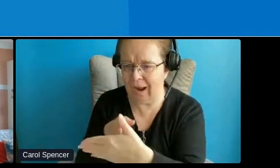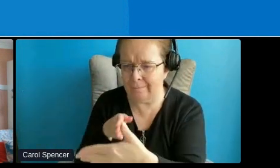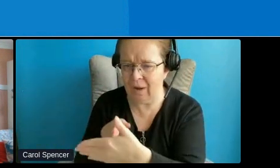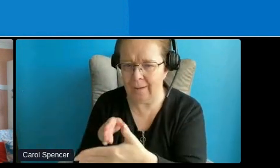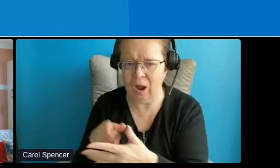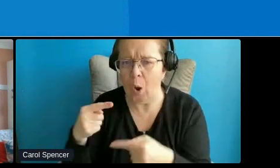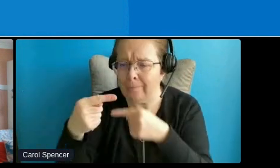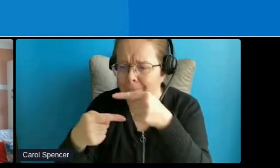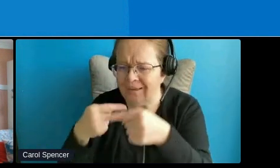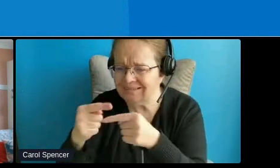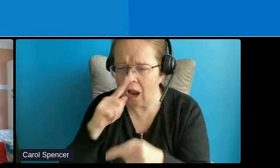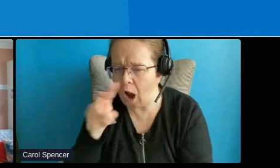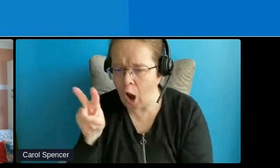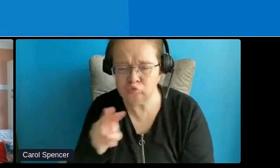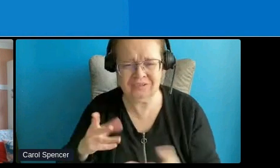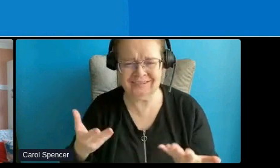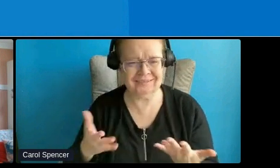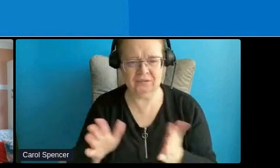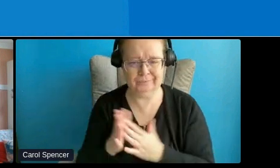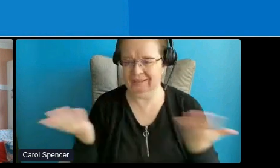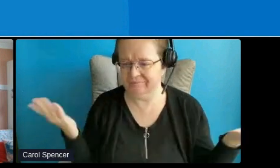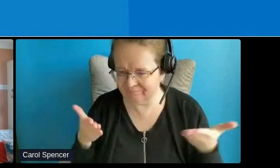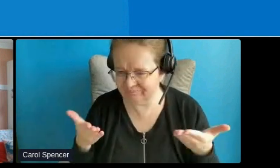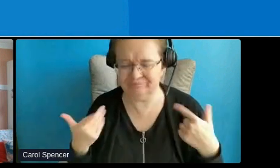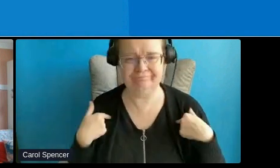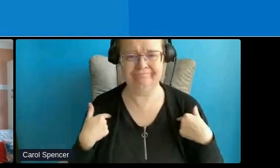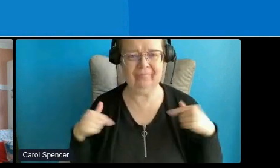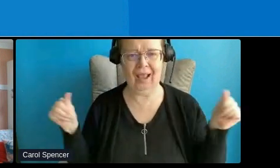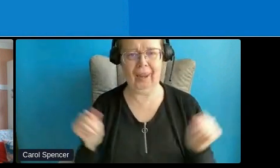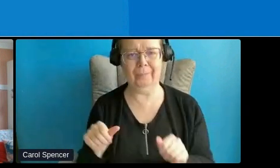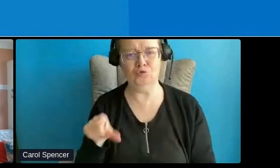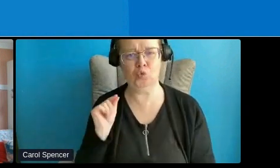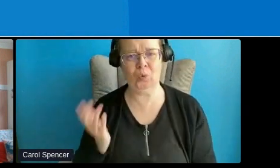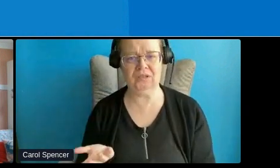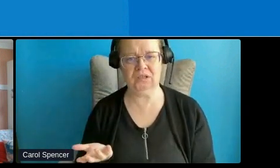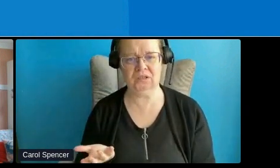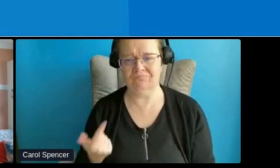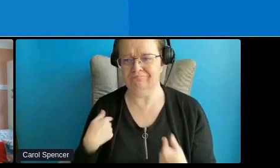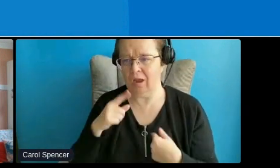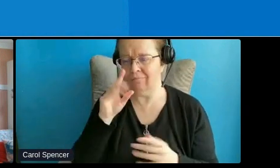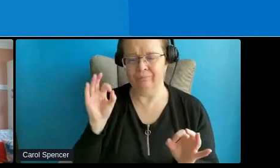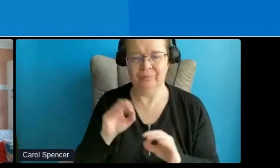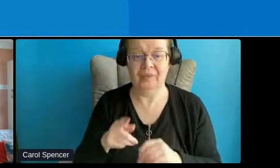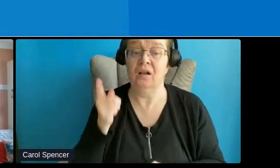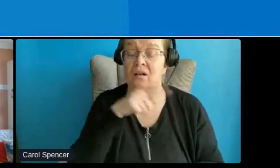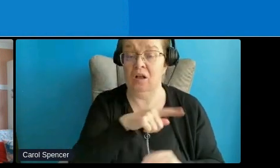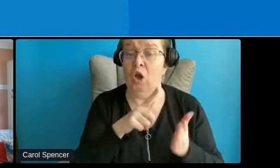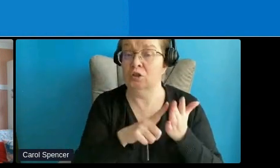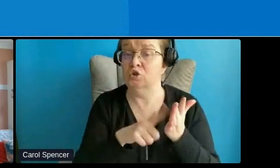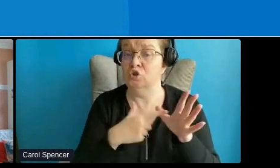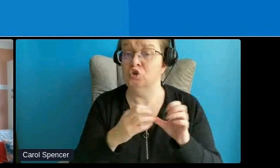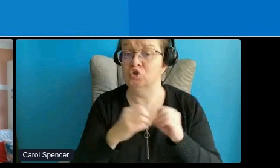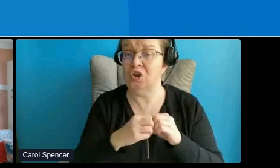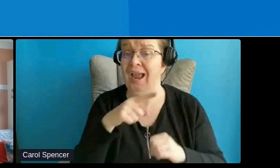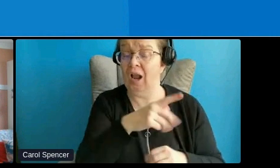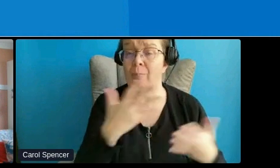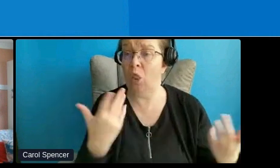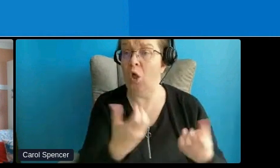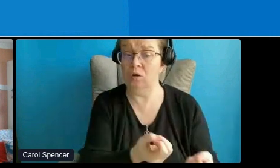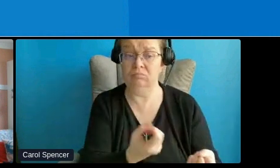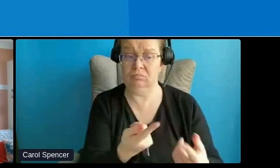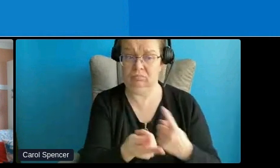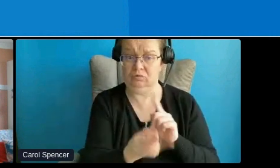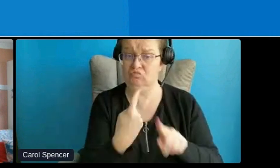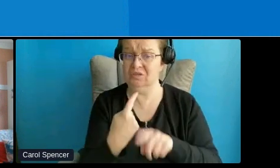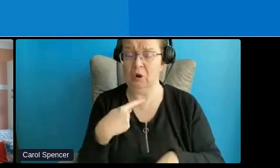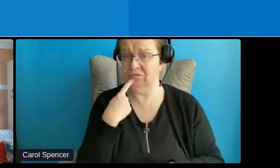choice is massive, I think, around this as well, isn't it? So, absolutely. Yeah. That was something that came out a lot, was that a lot of respondents felt they weren't able